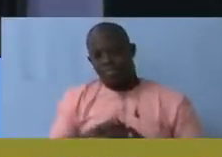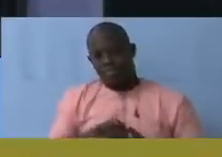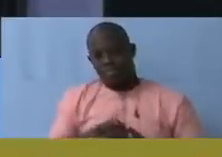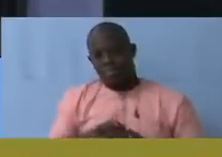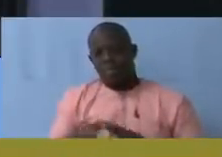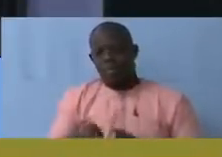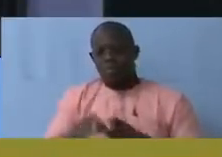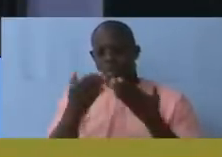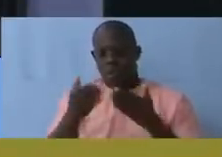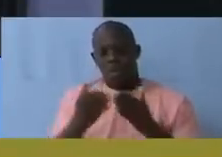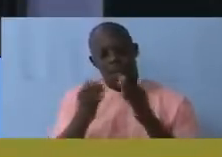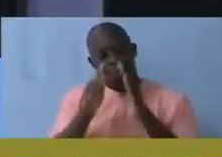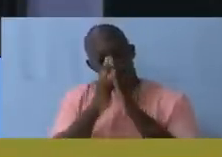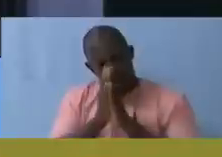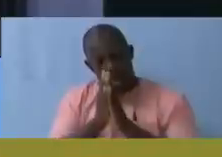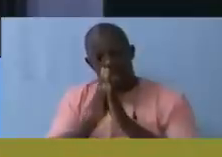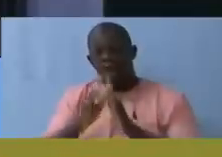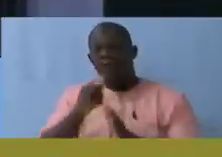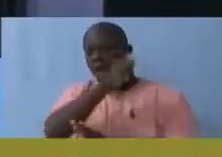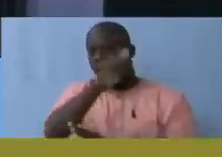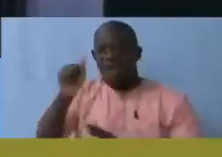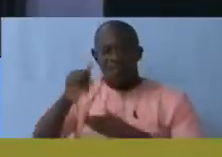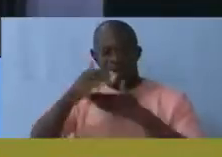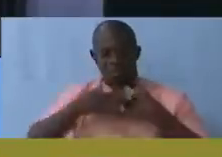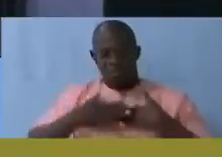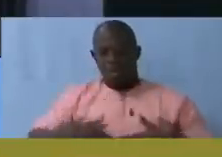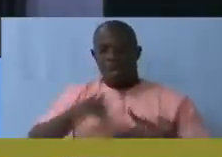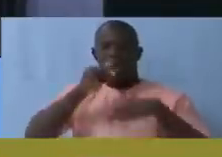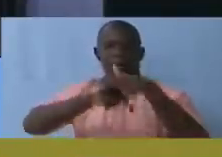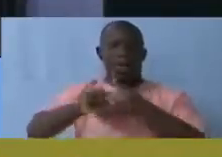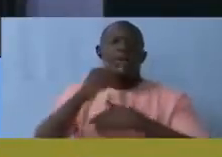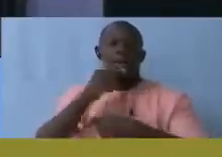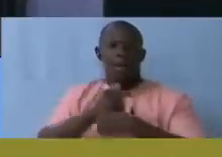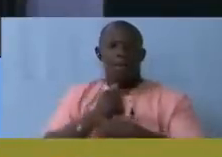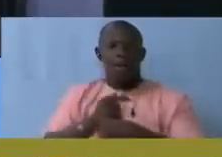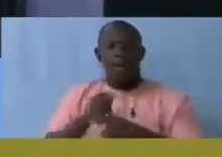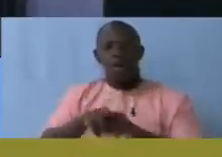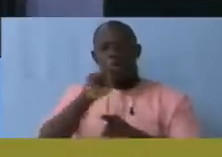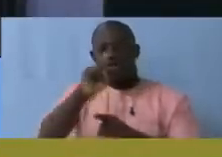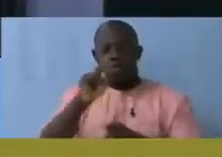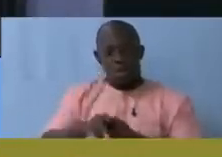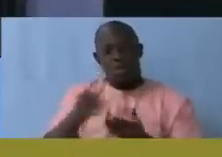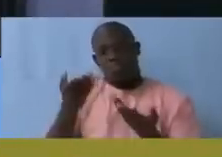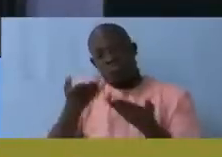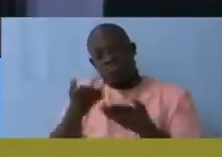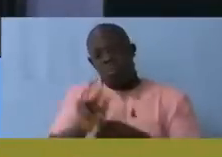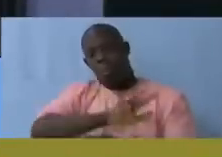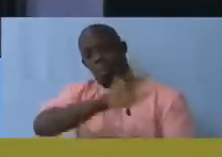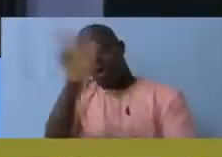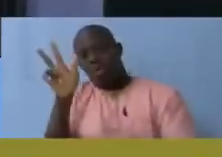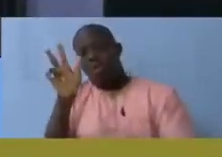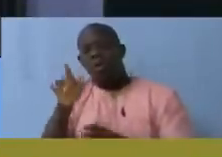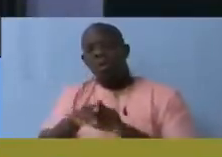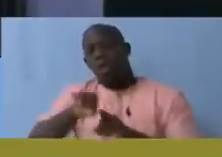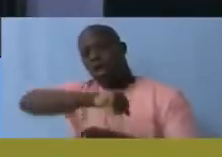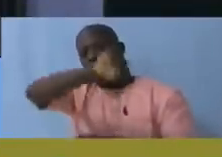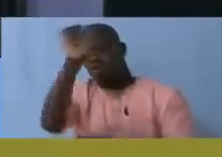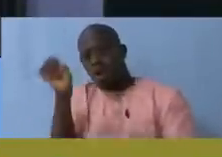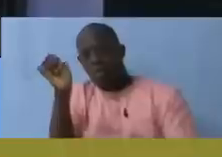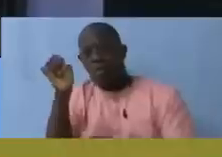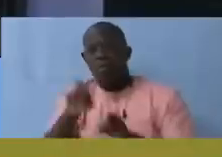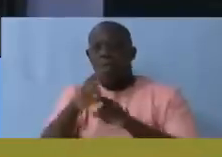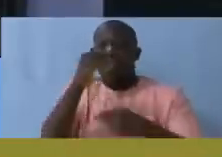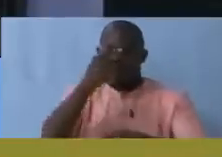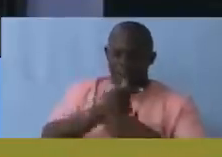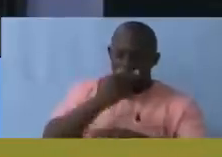So I'm praying for everybody in the family, whether you are in the Western world or in the diaspora or wherever you are.